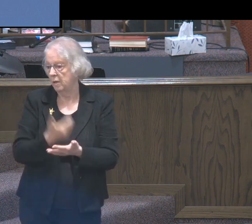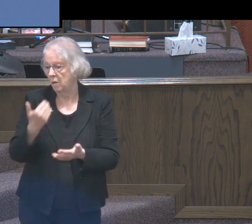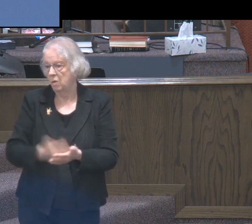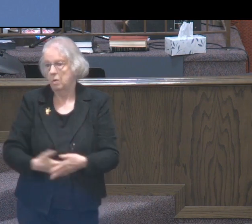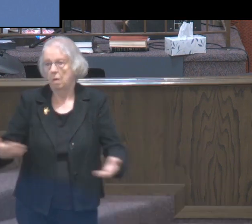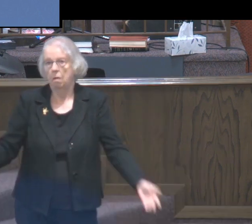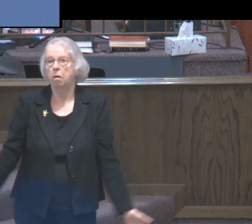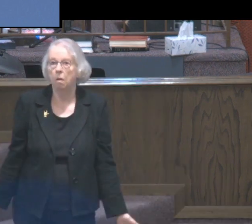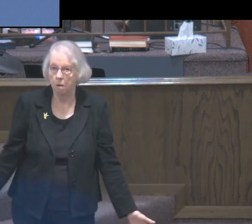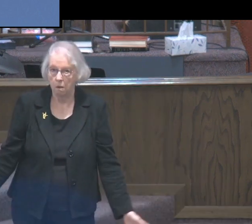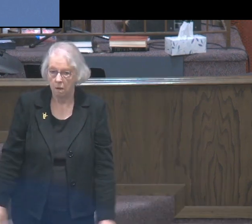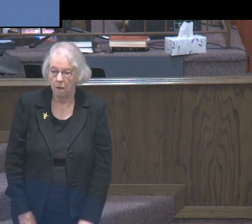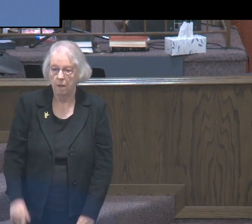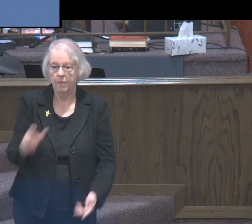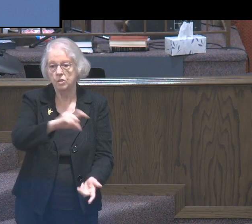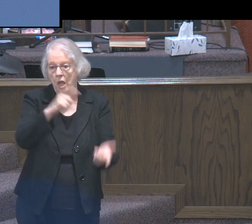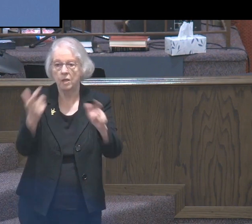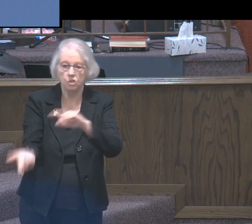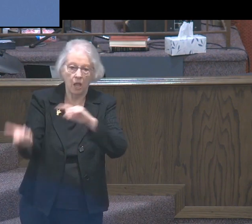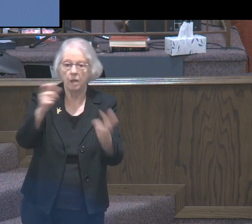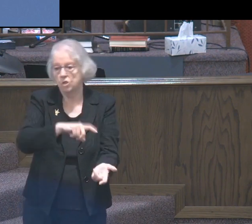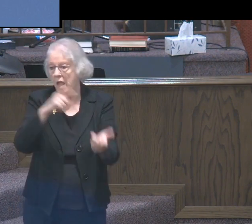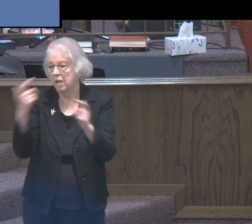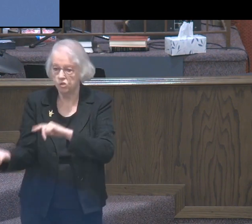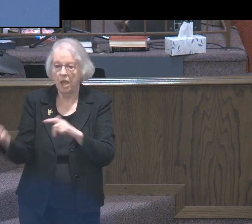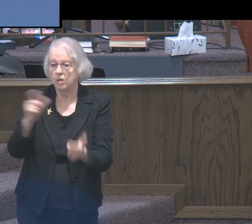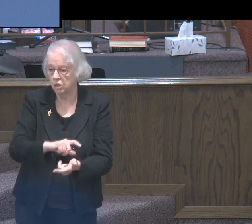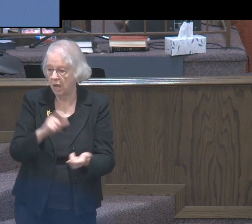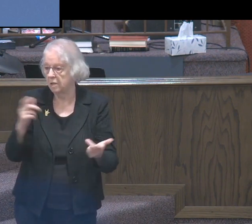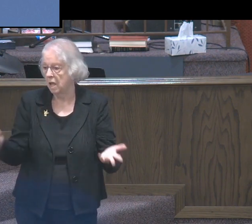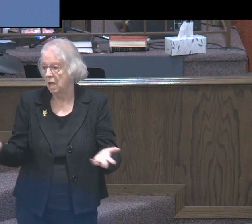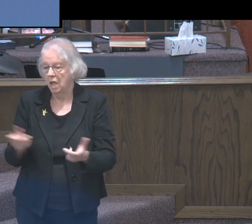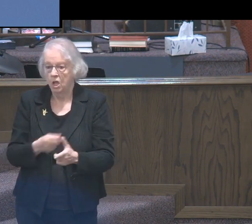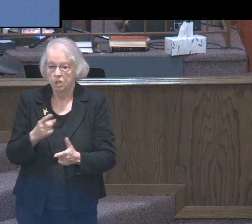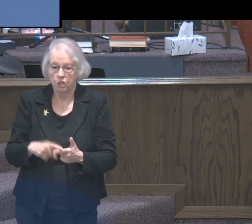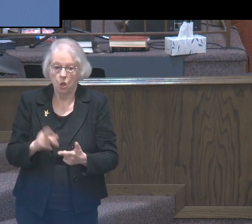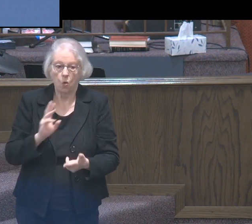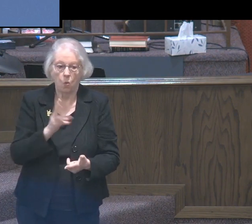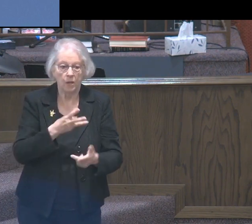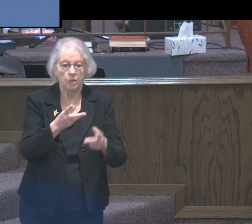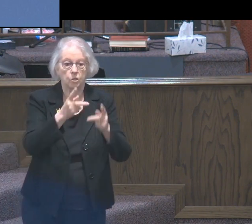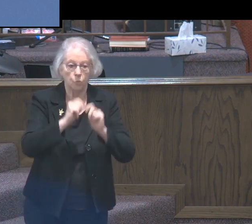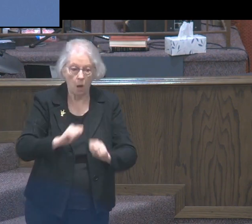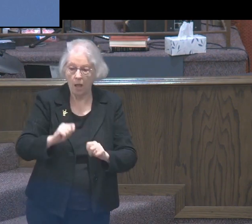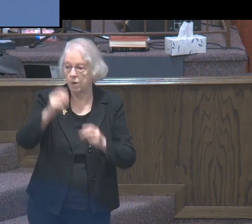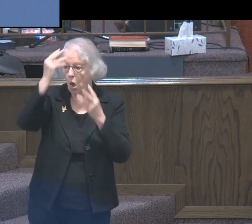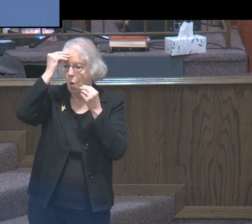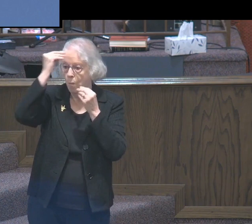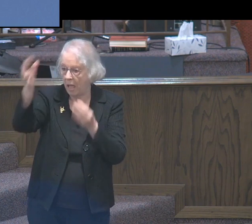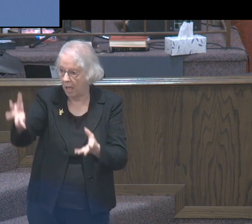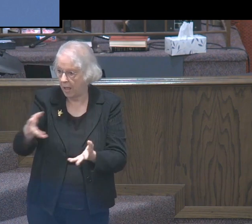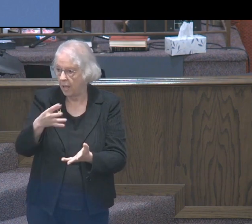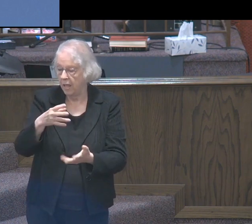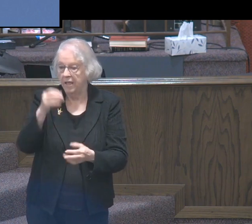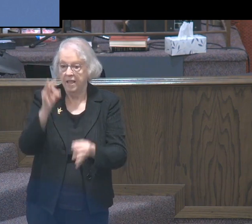the guidance is. So that's where we're at this point. If that changes, we will let